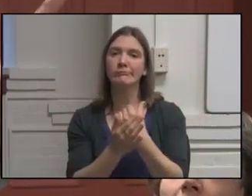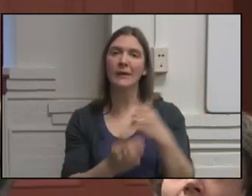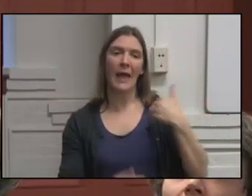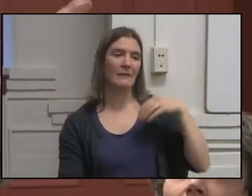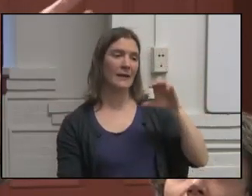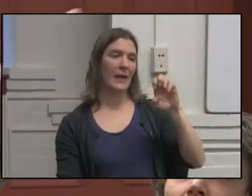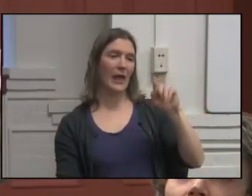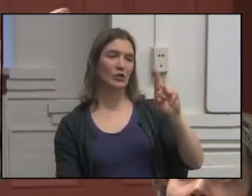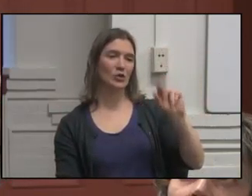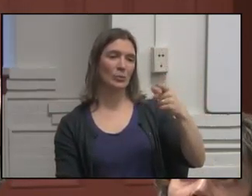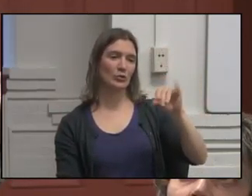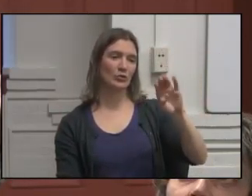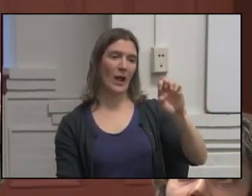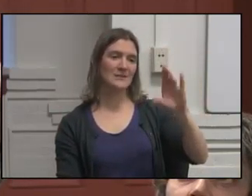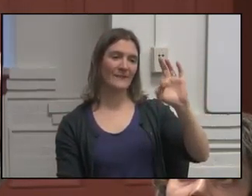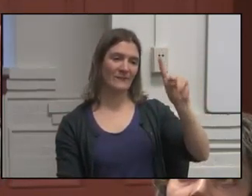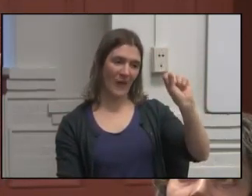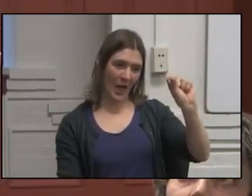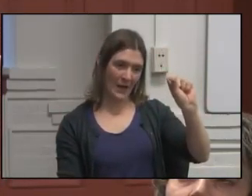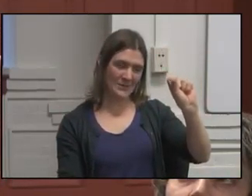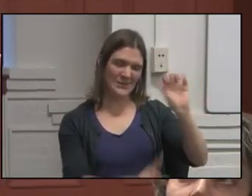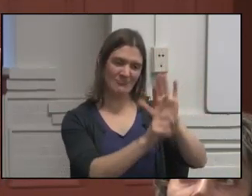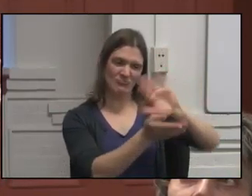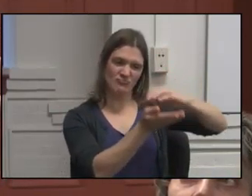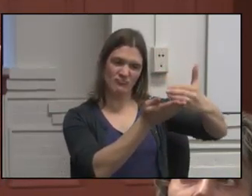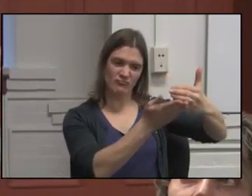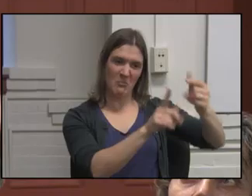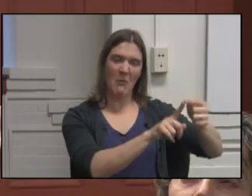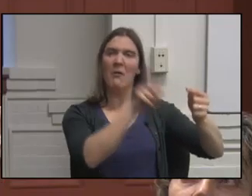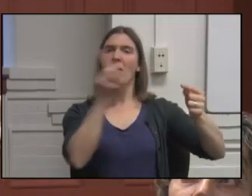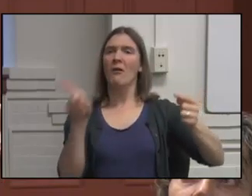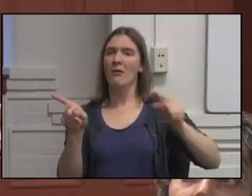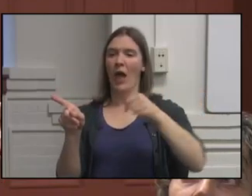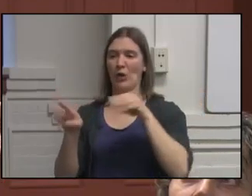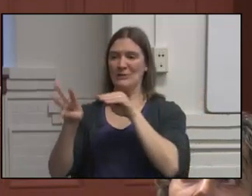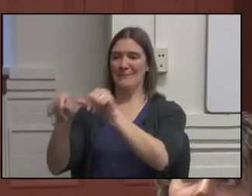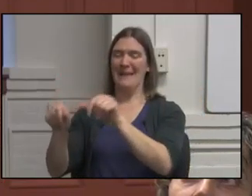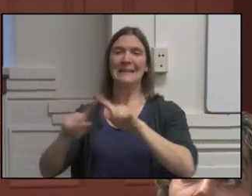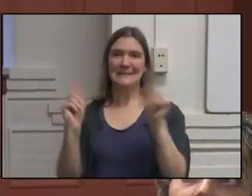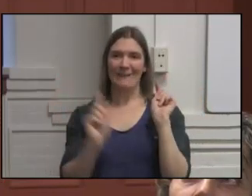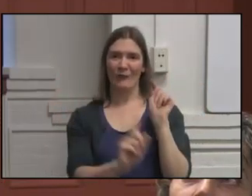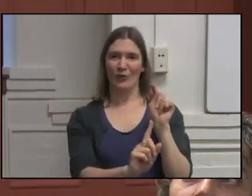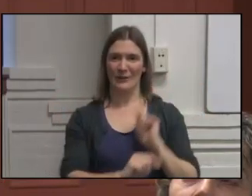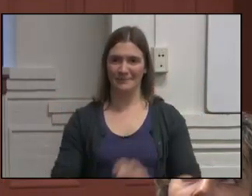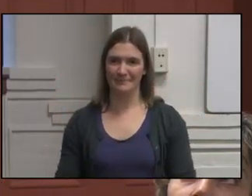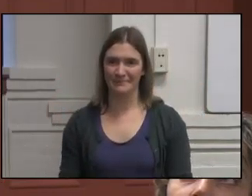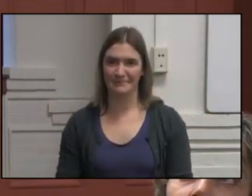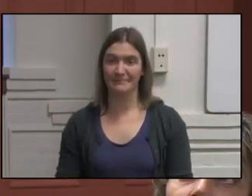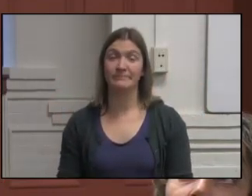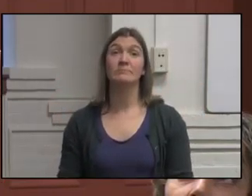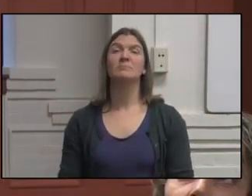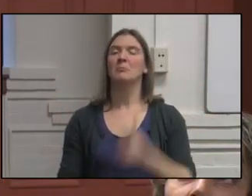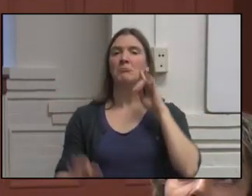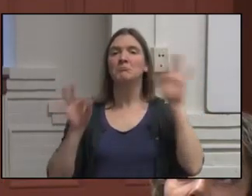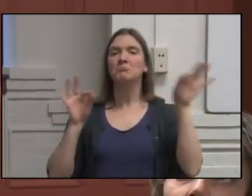funds and what's similar to and what's different from other spending by the town. So